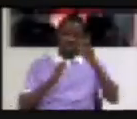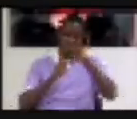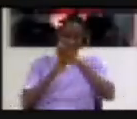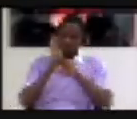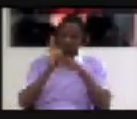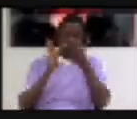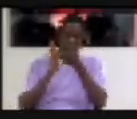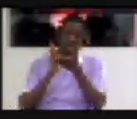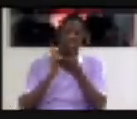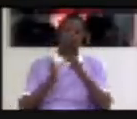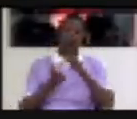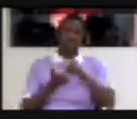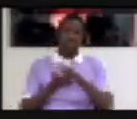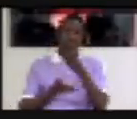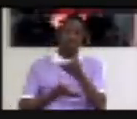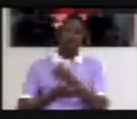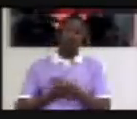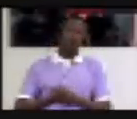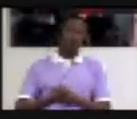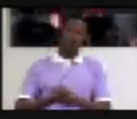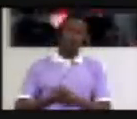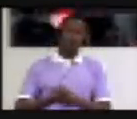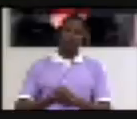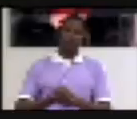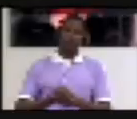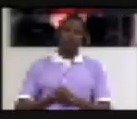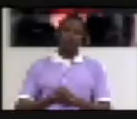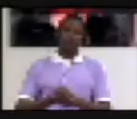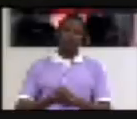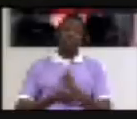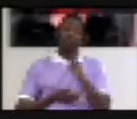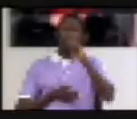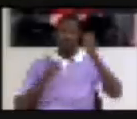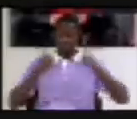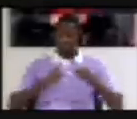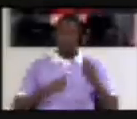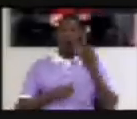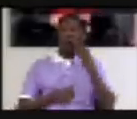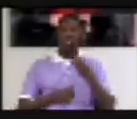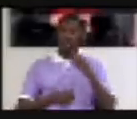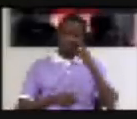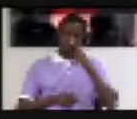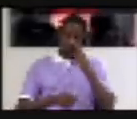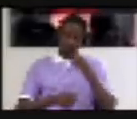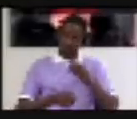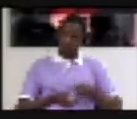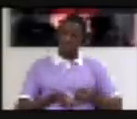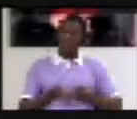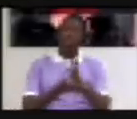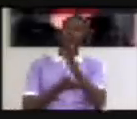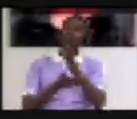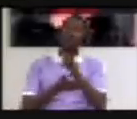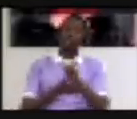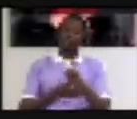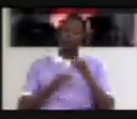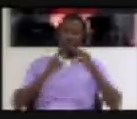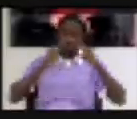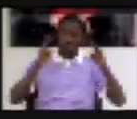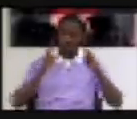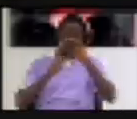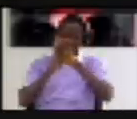What happened when they tried to pass the Media Commission bill? Yes, as you know, this media commission bill was